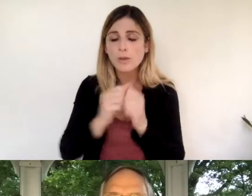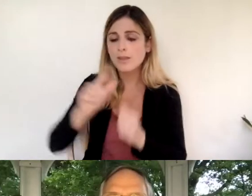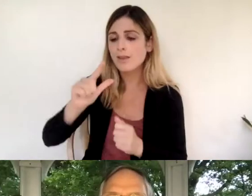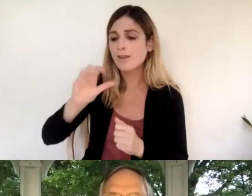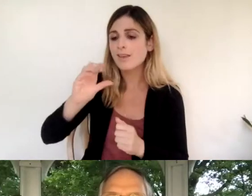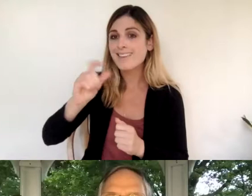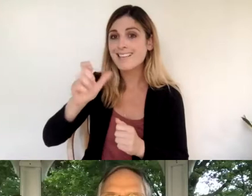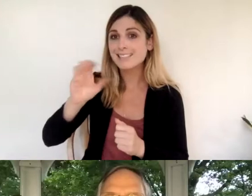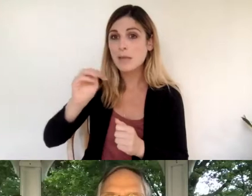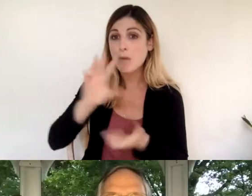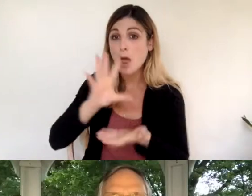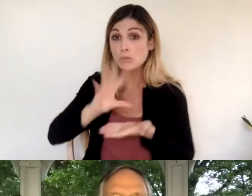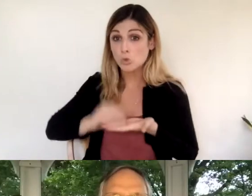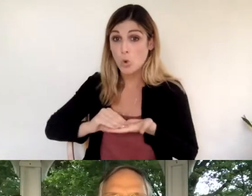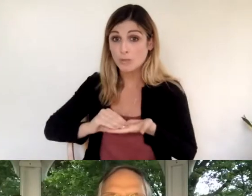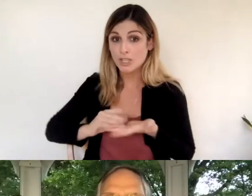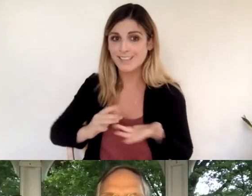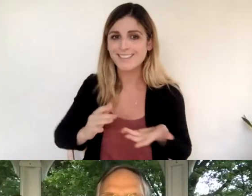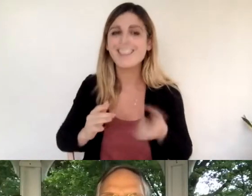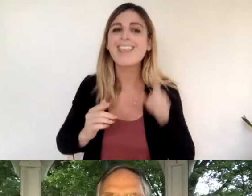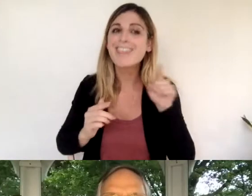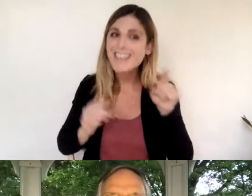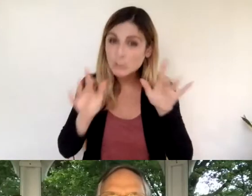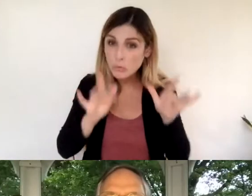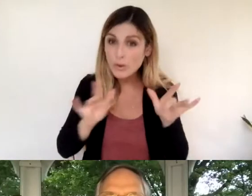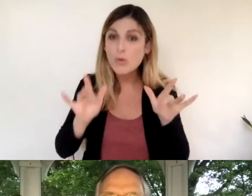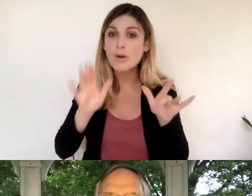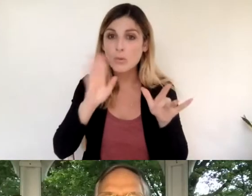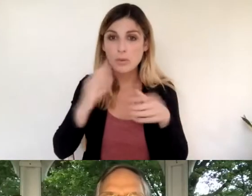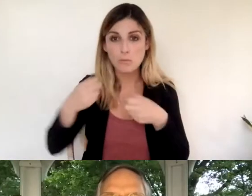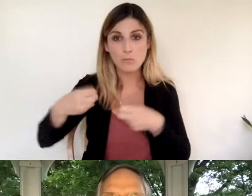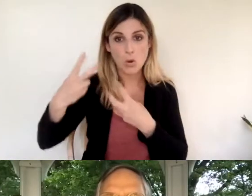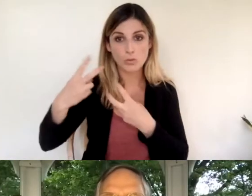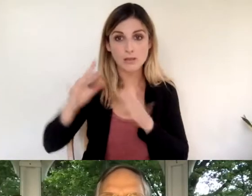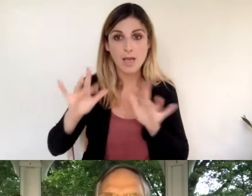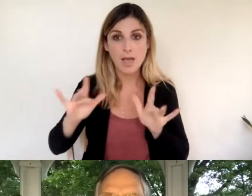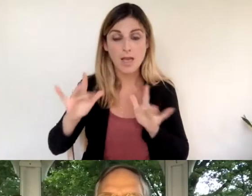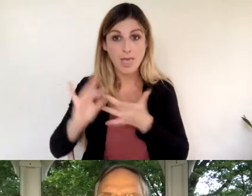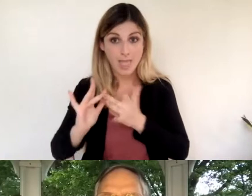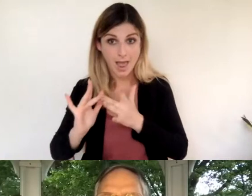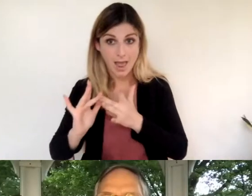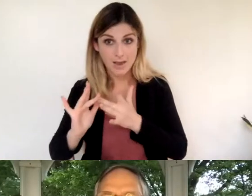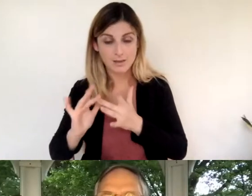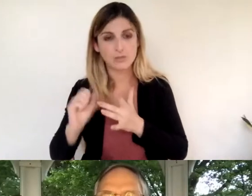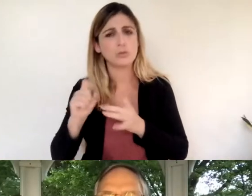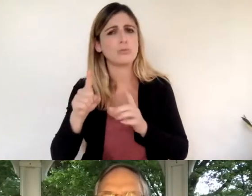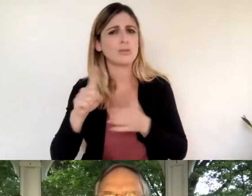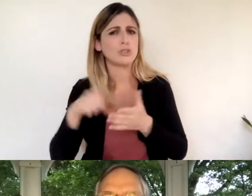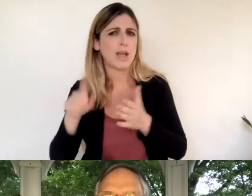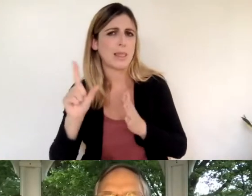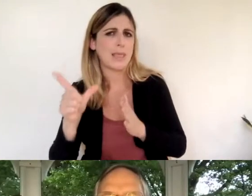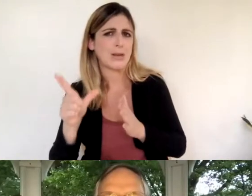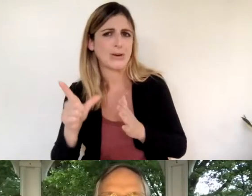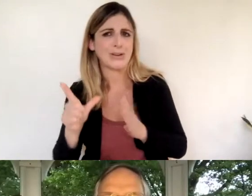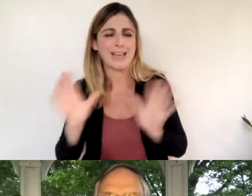But you know, we're going to be putting this video online. So I think let's not take a chance on that. Okay.